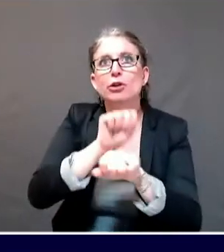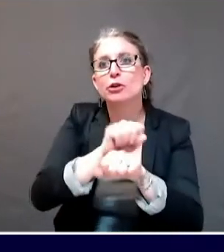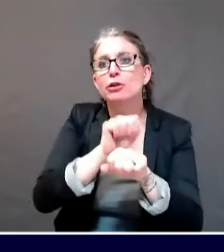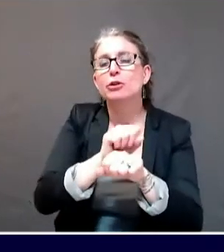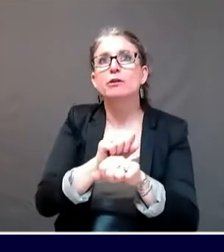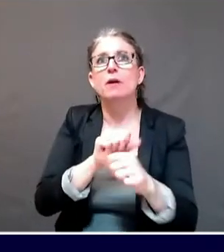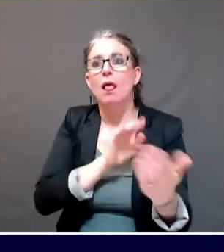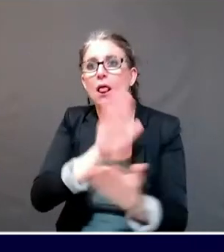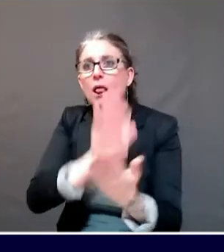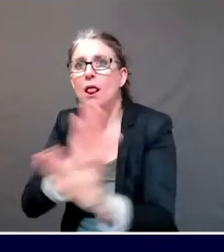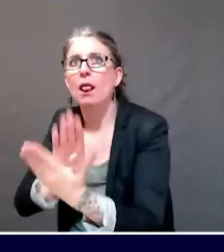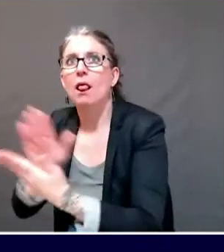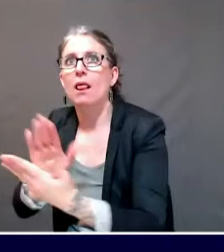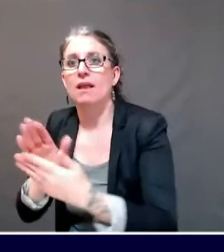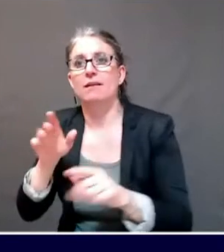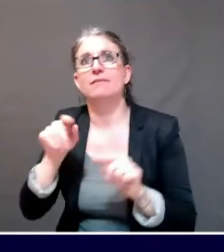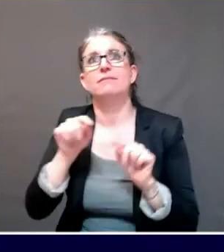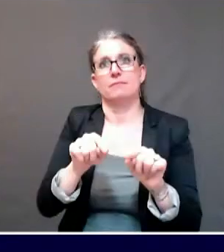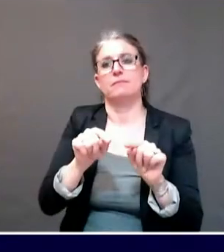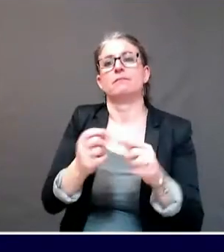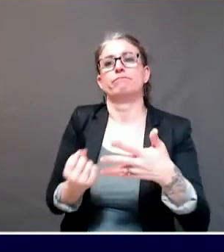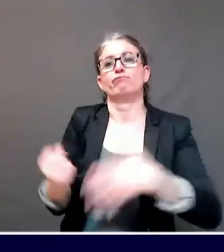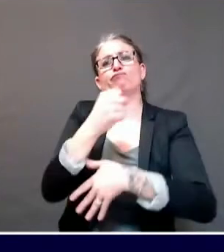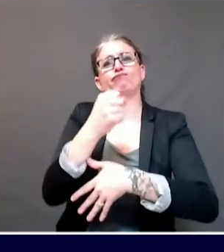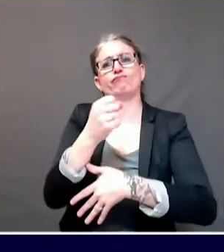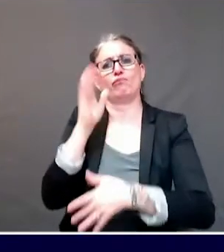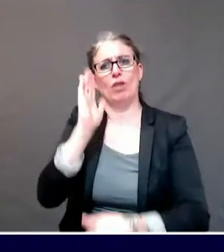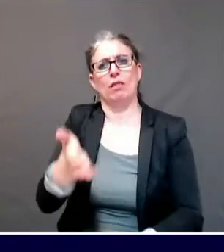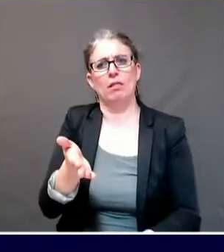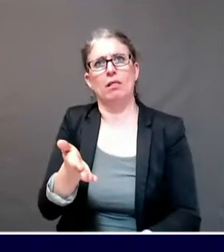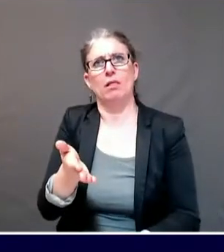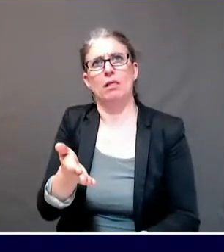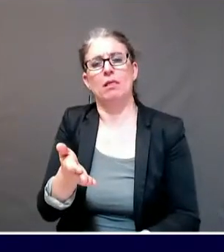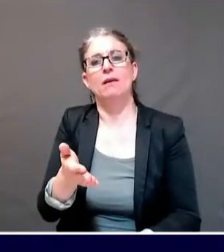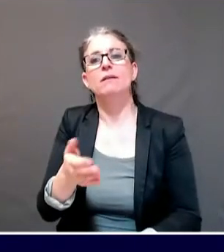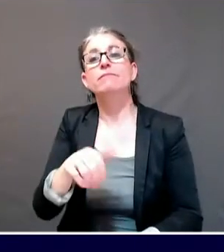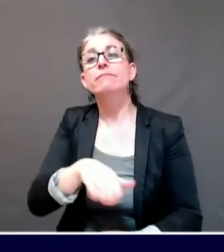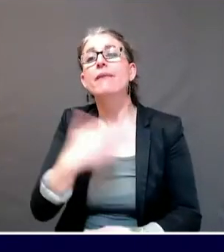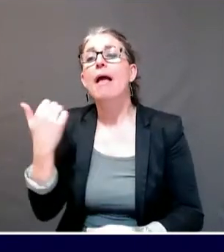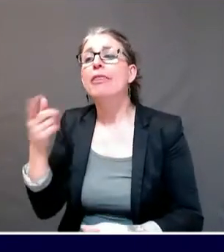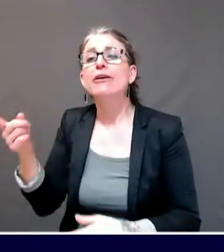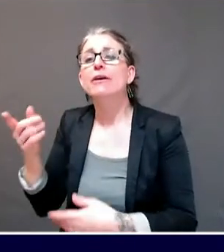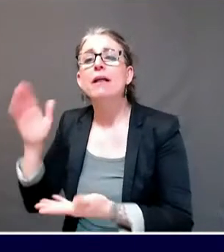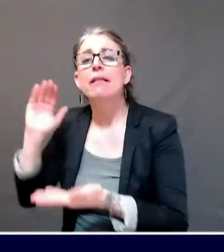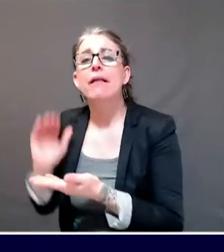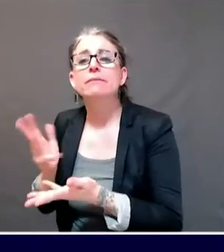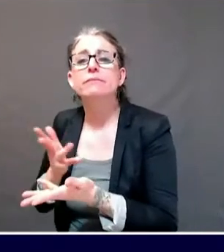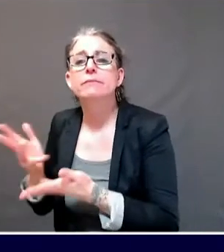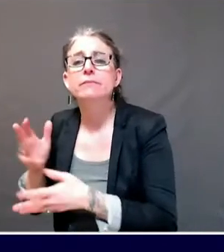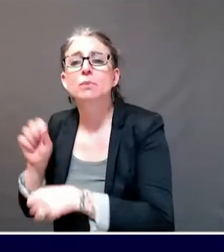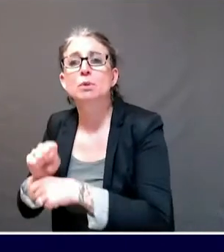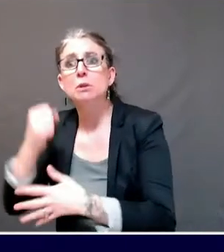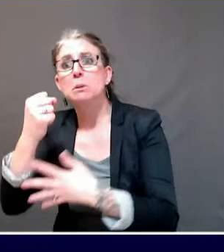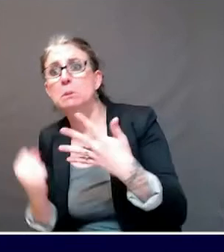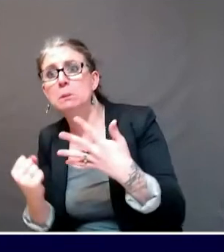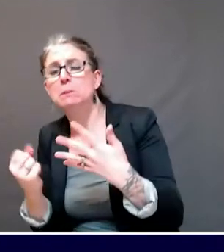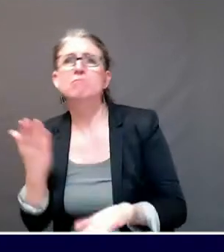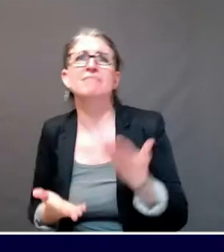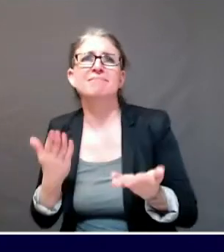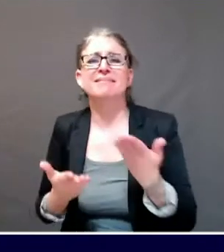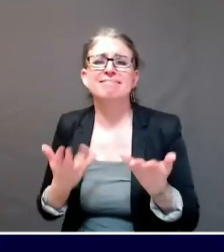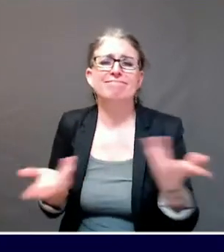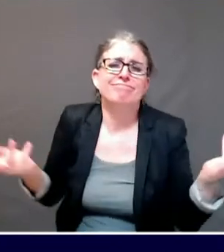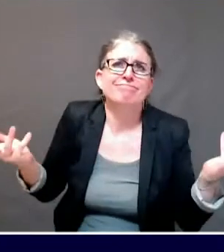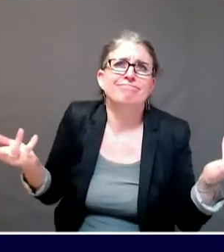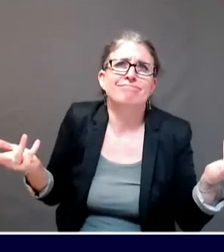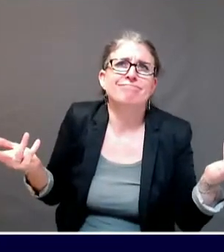in similar fashion, everyone is part of 1B, but in terms of where we'd like to start our efforts, recognizing that